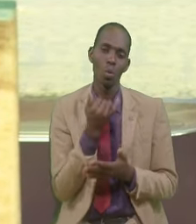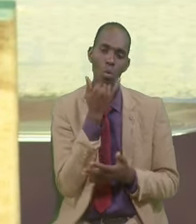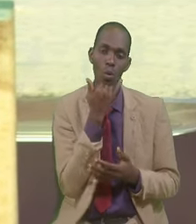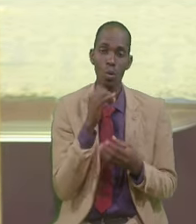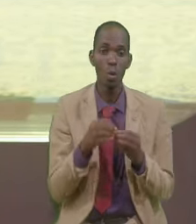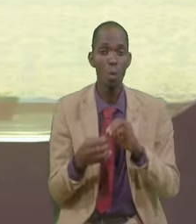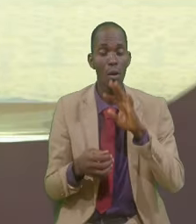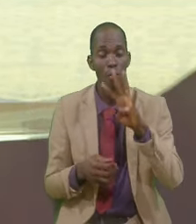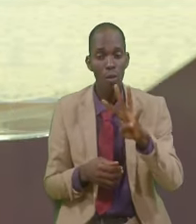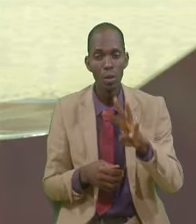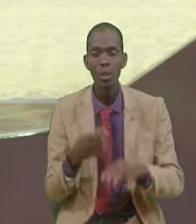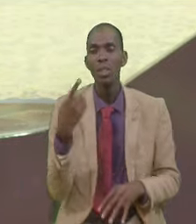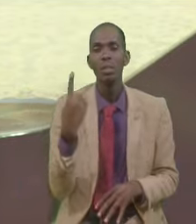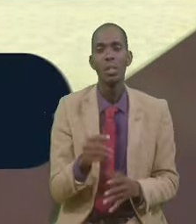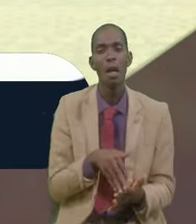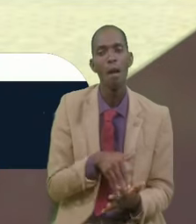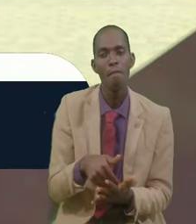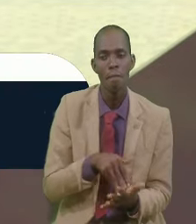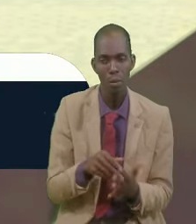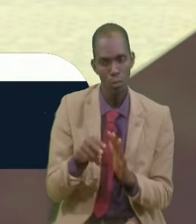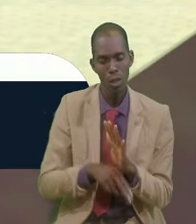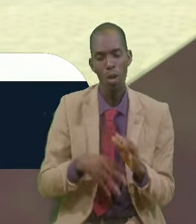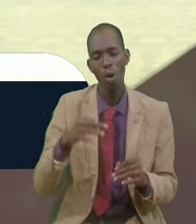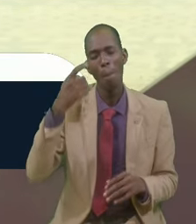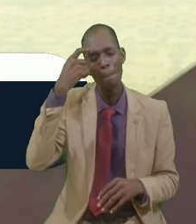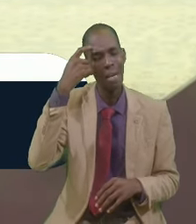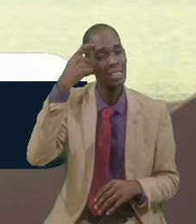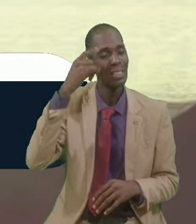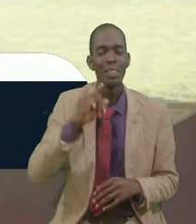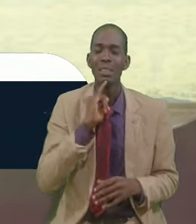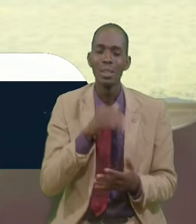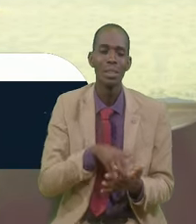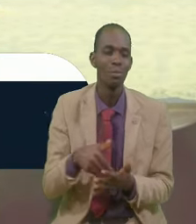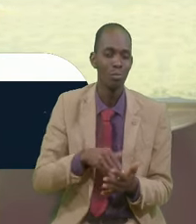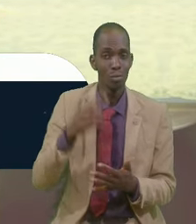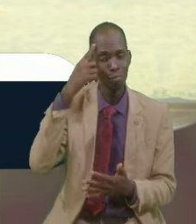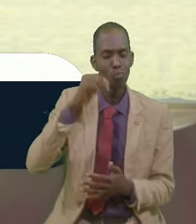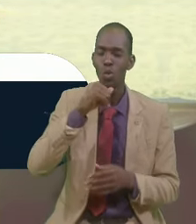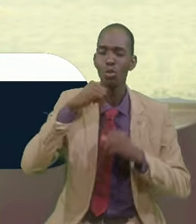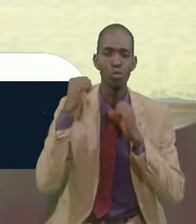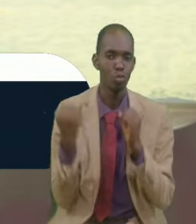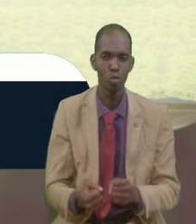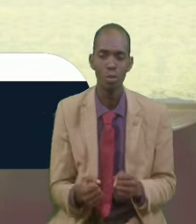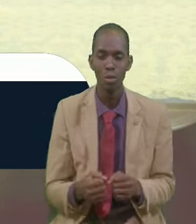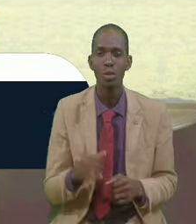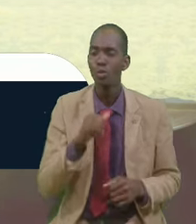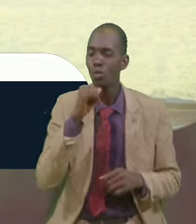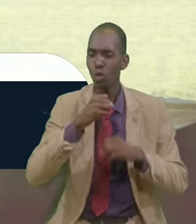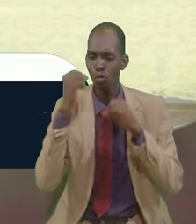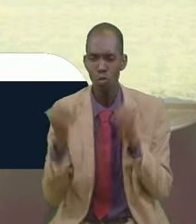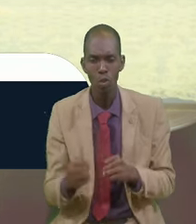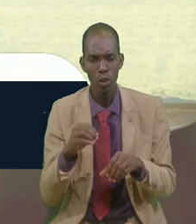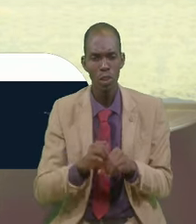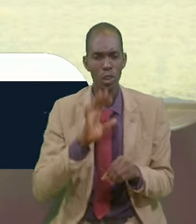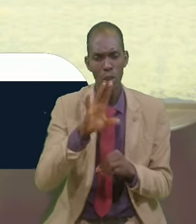The feebleness of mind. The feebleness of mind. They were not strong in their minds. They were not strong in their conviction. They were